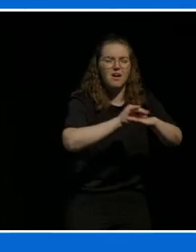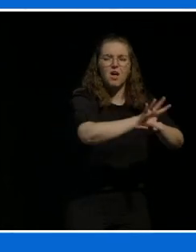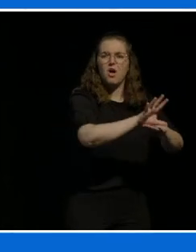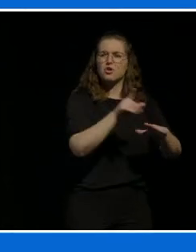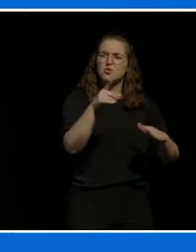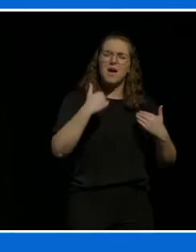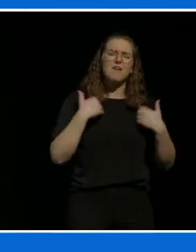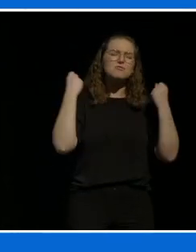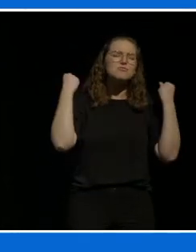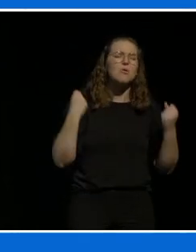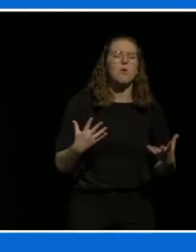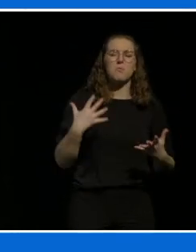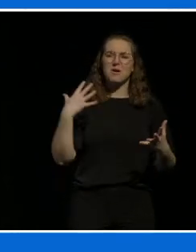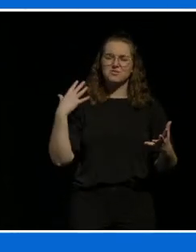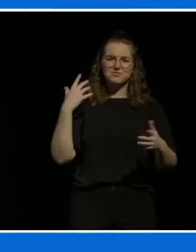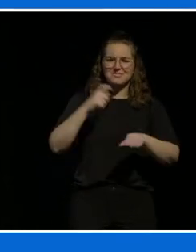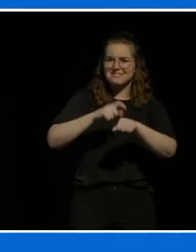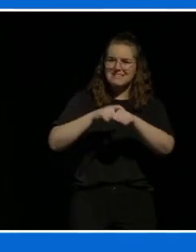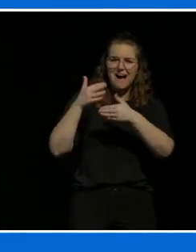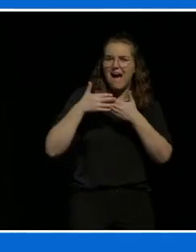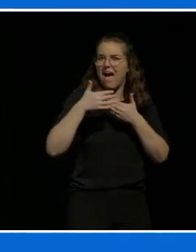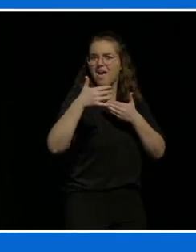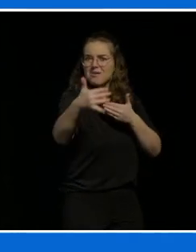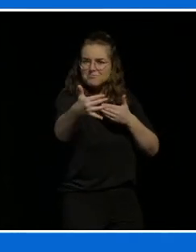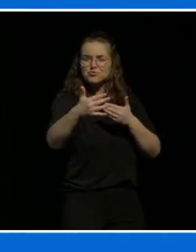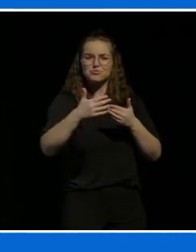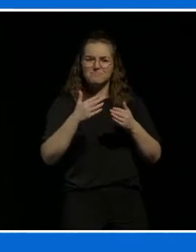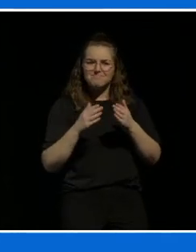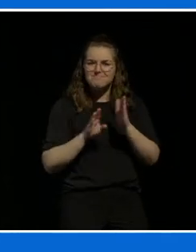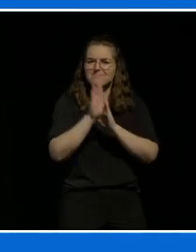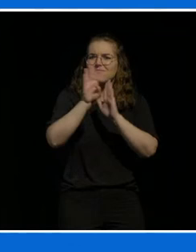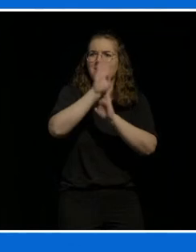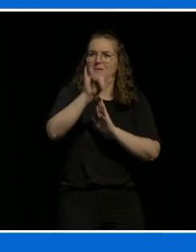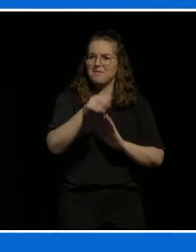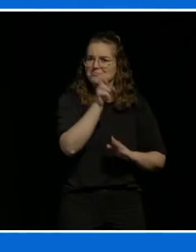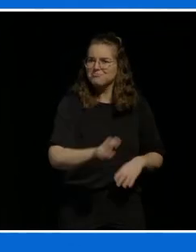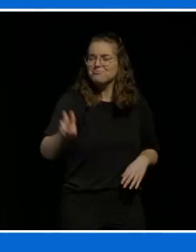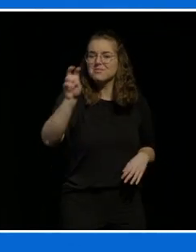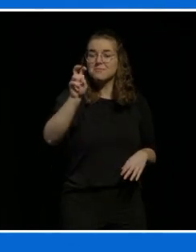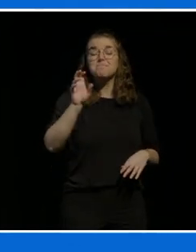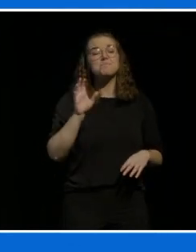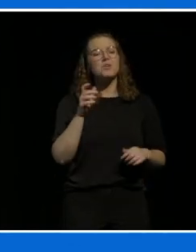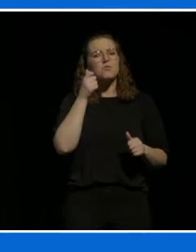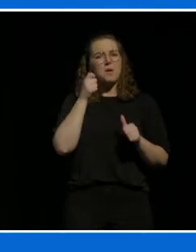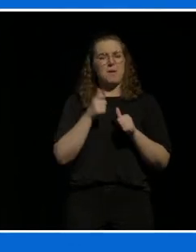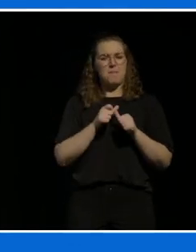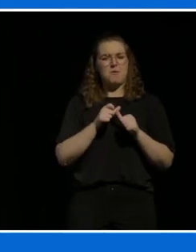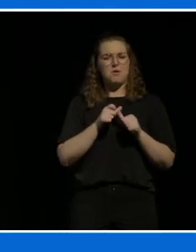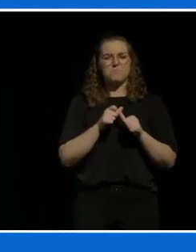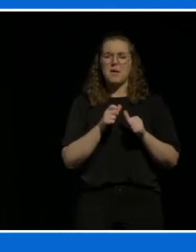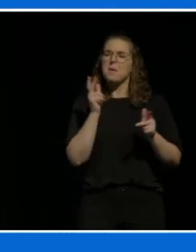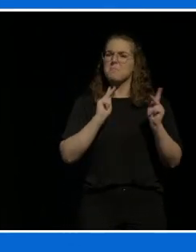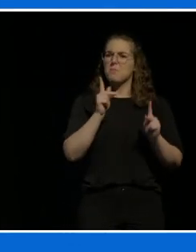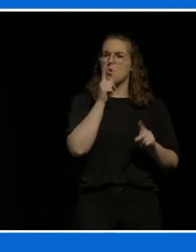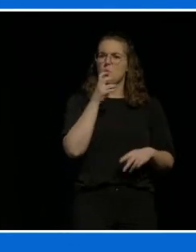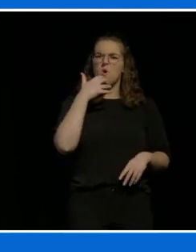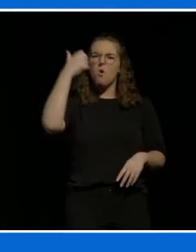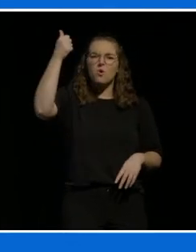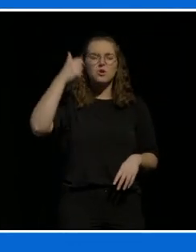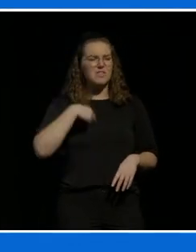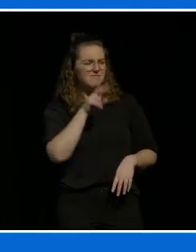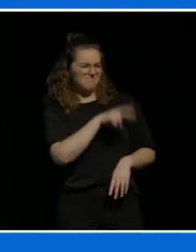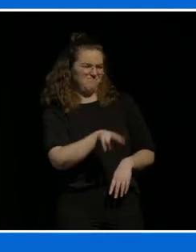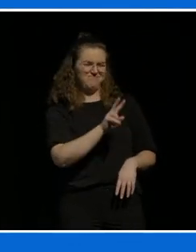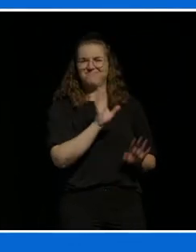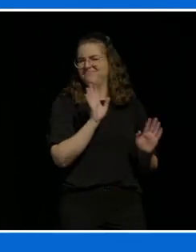inspire others to join you on that journey. So I think remembering that as a young person, at first, I think people that are older might be like, this person doesn't, like, they're